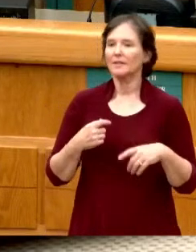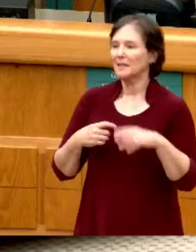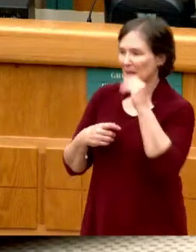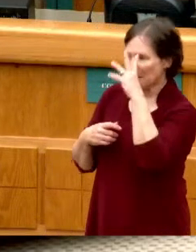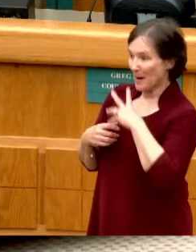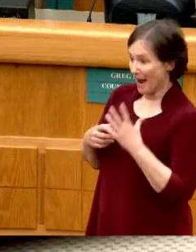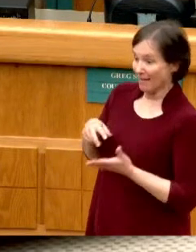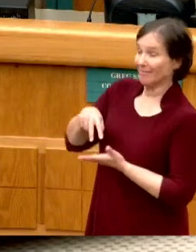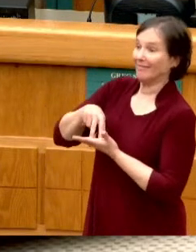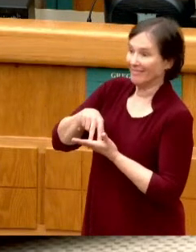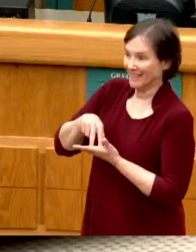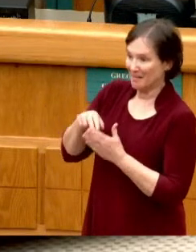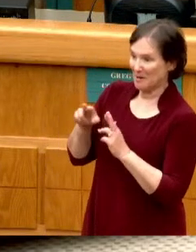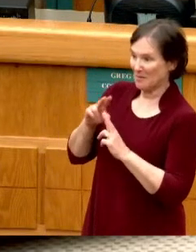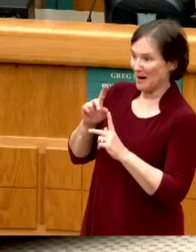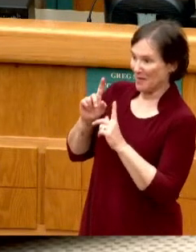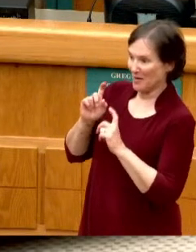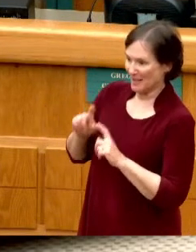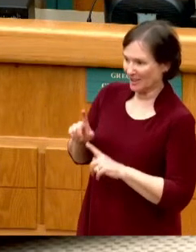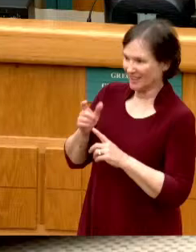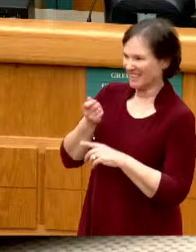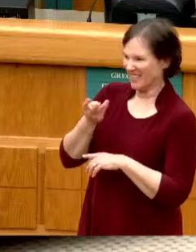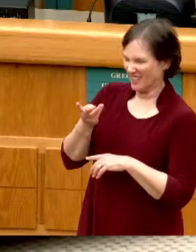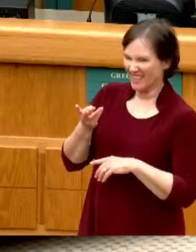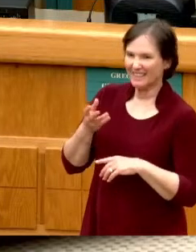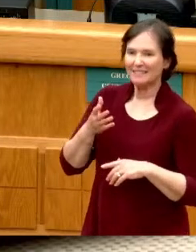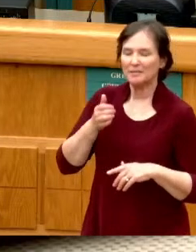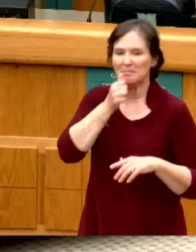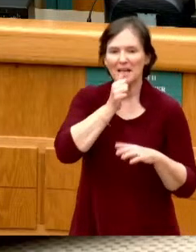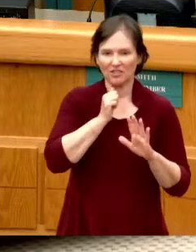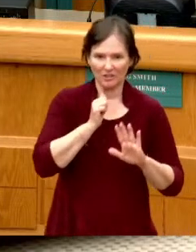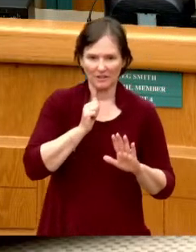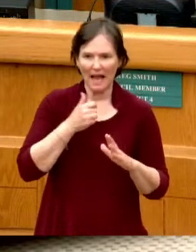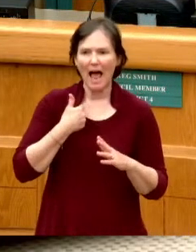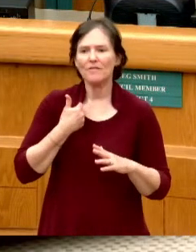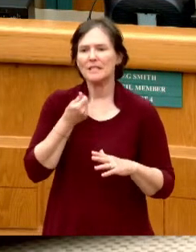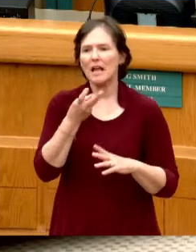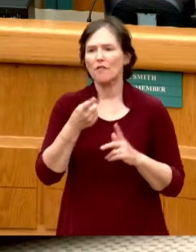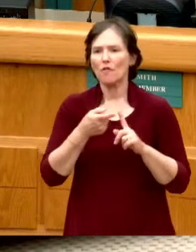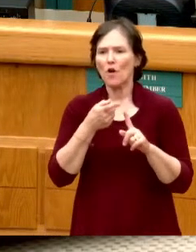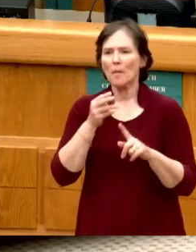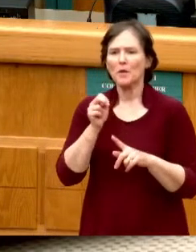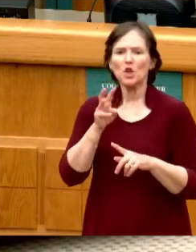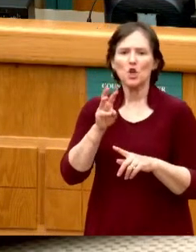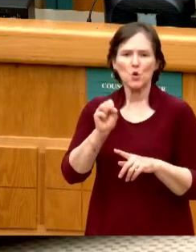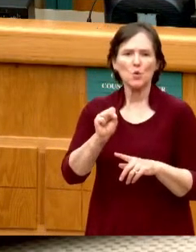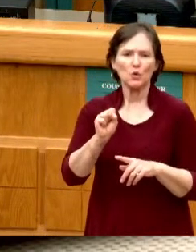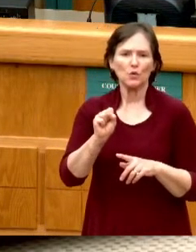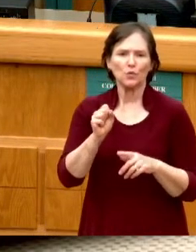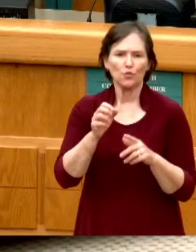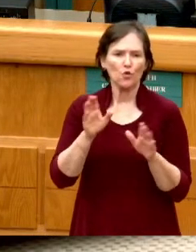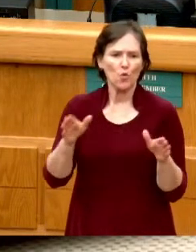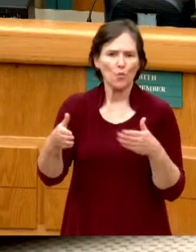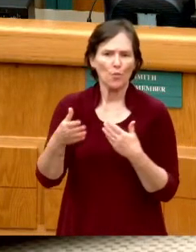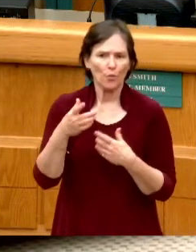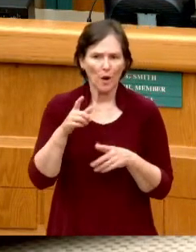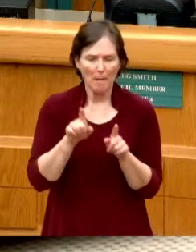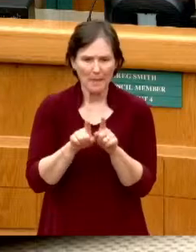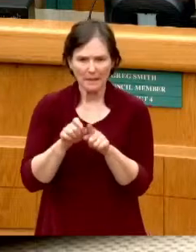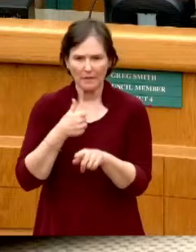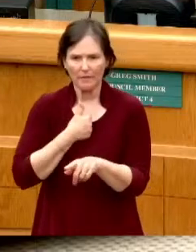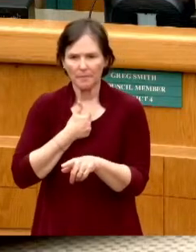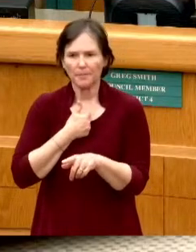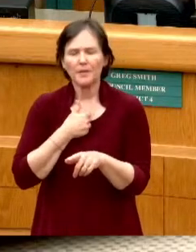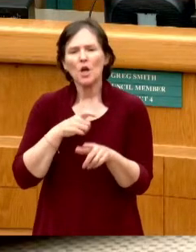or 4 times indicates I do have a couple of questions. Bear with me, folks. Got a couple from the newsroom and myself. Let's start off, though, with what